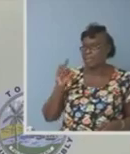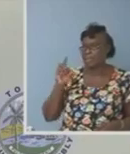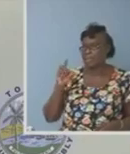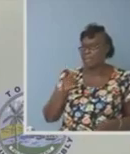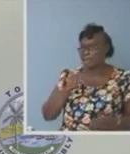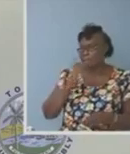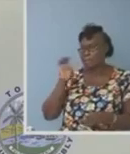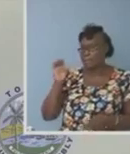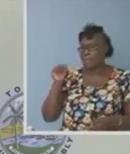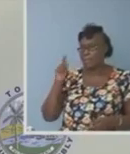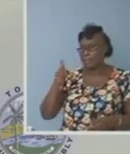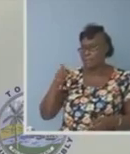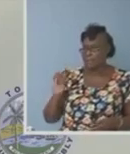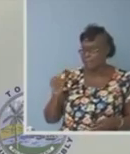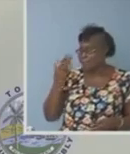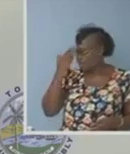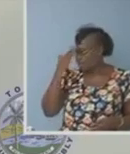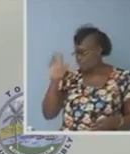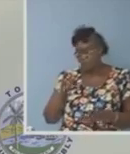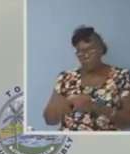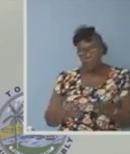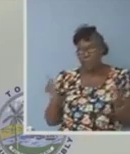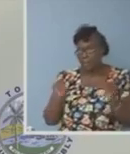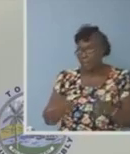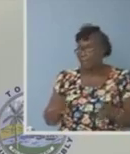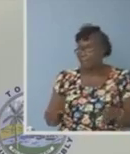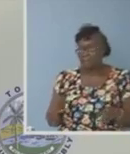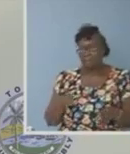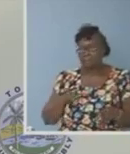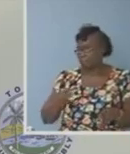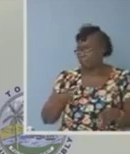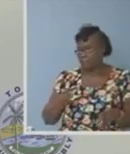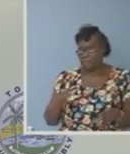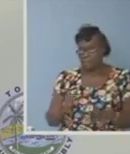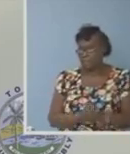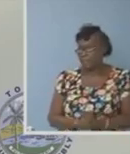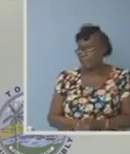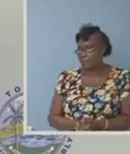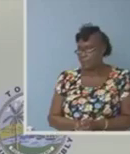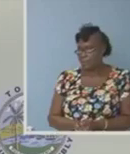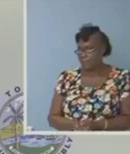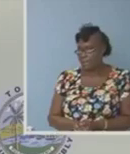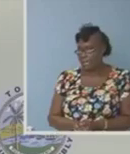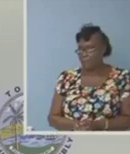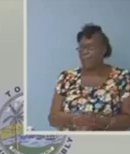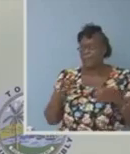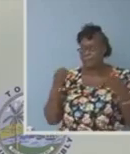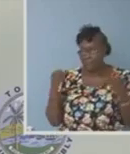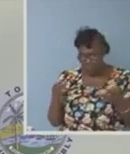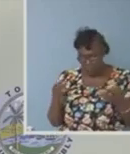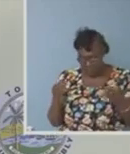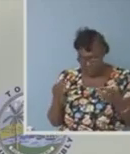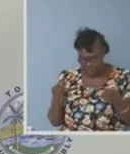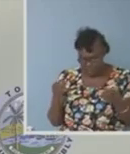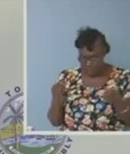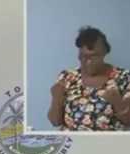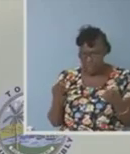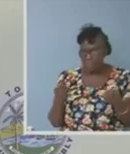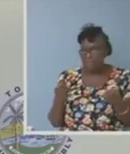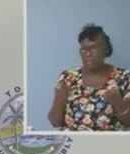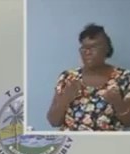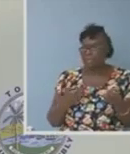those areas as yet, and so we all have to stay tuned. But as I would have indicated, there are several